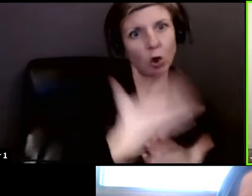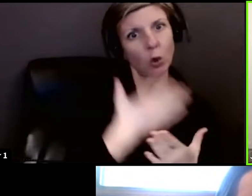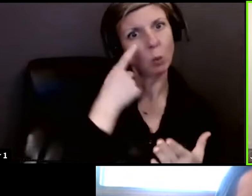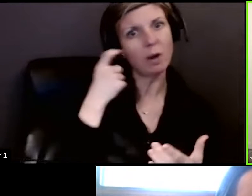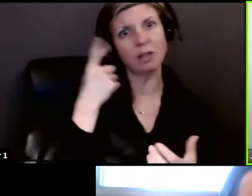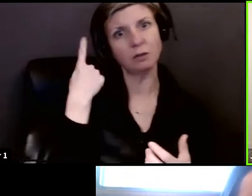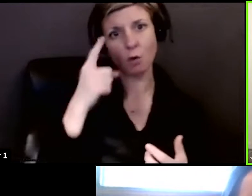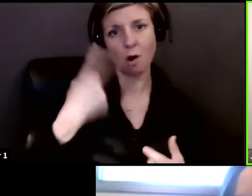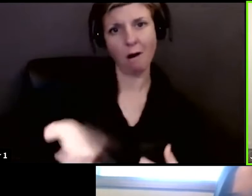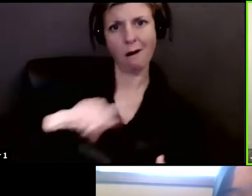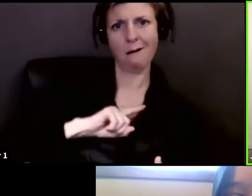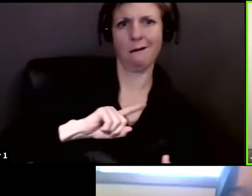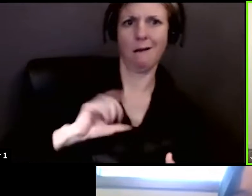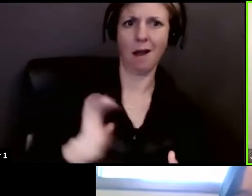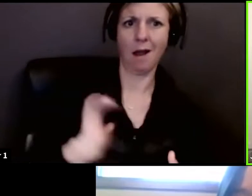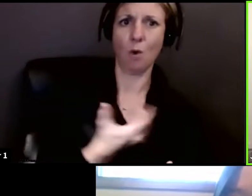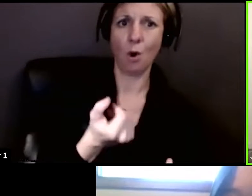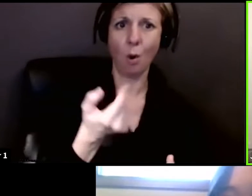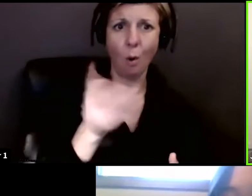Okay, so